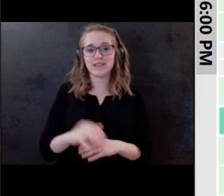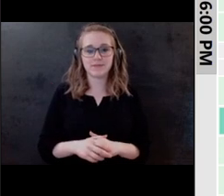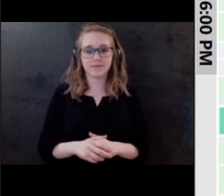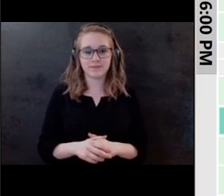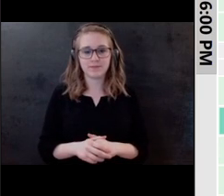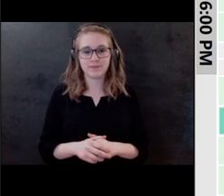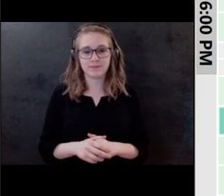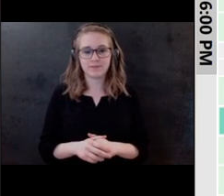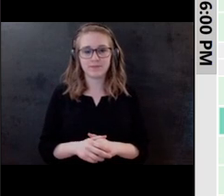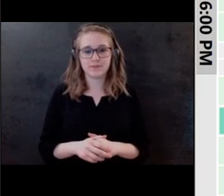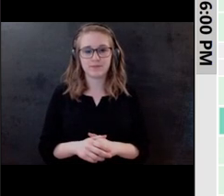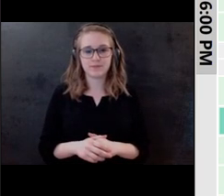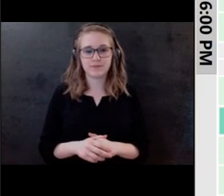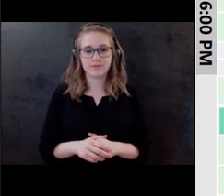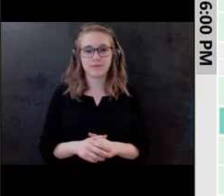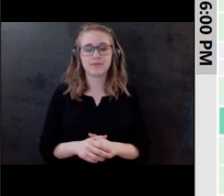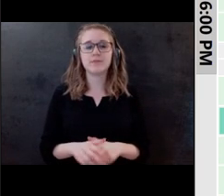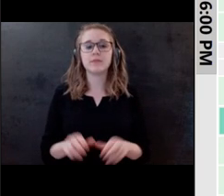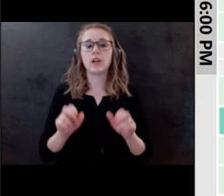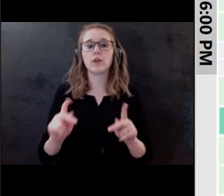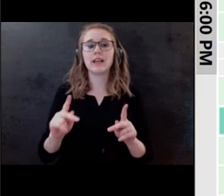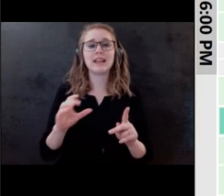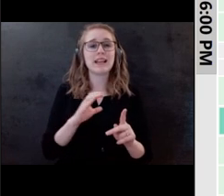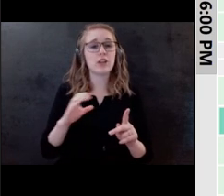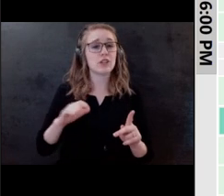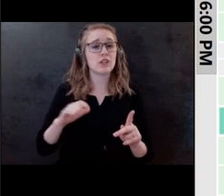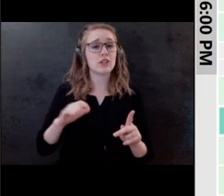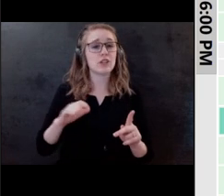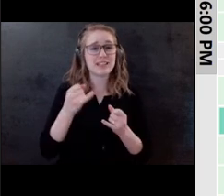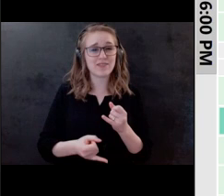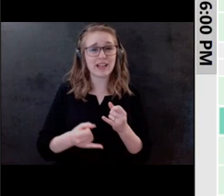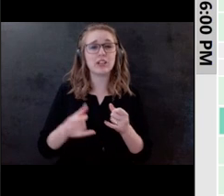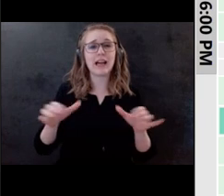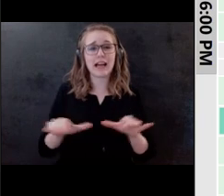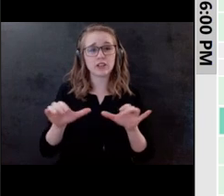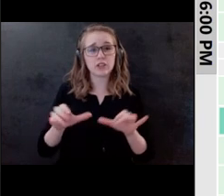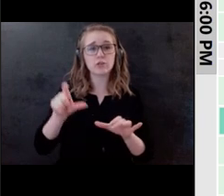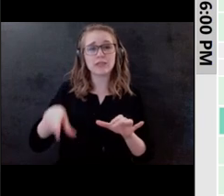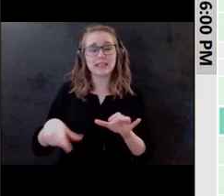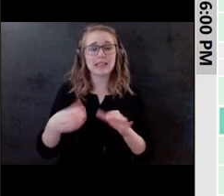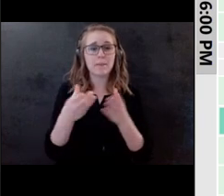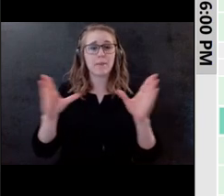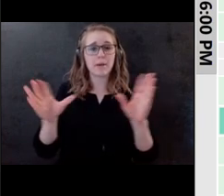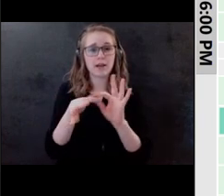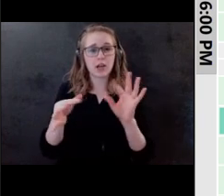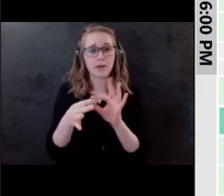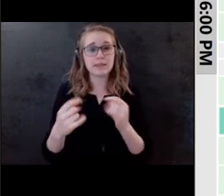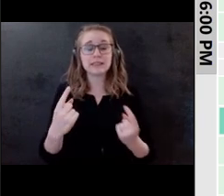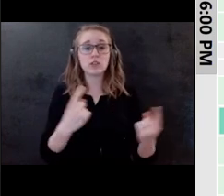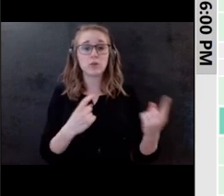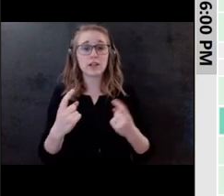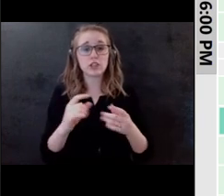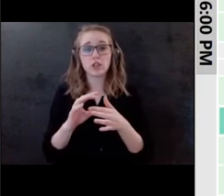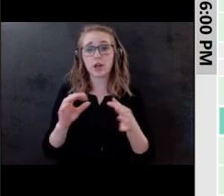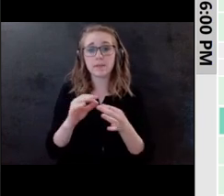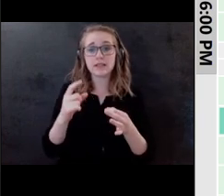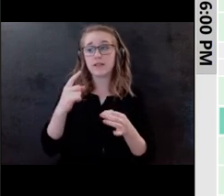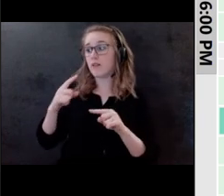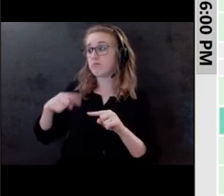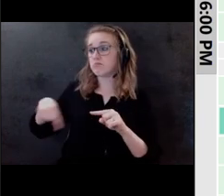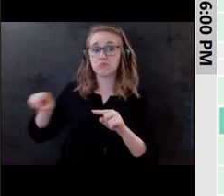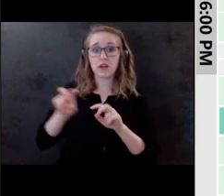All right, thank you. And Council, this is final action, so I believe we do need public comment on this item. All right. Questions or comments from my colleagues or staff on this